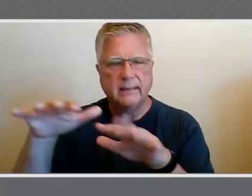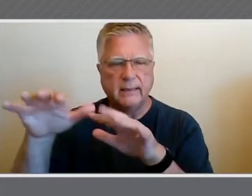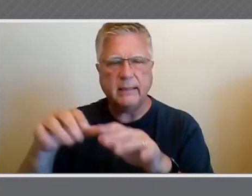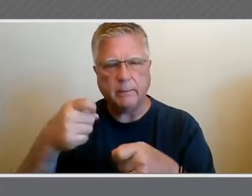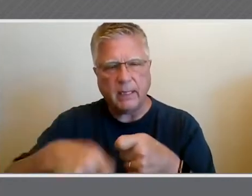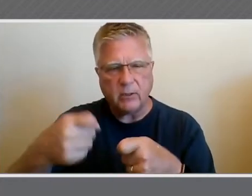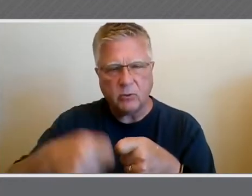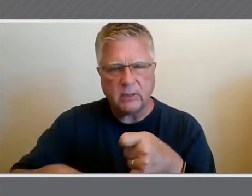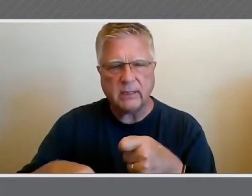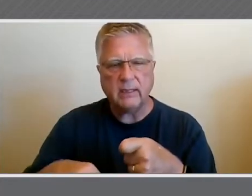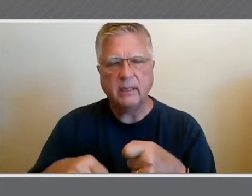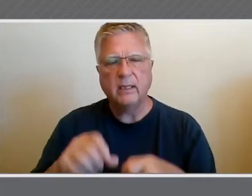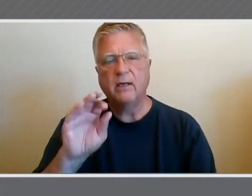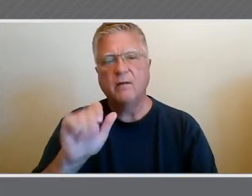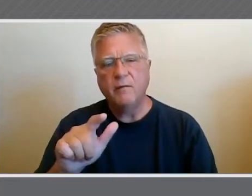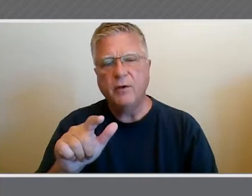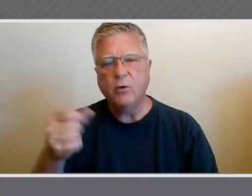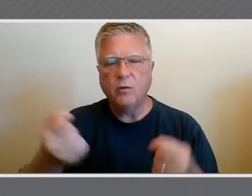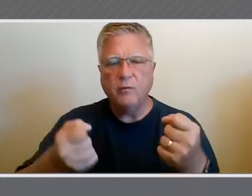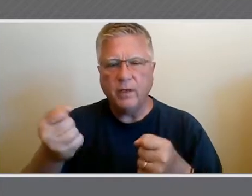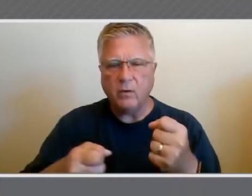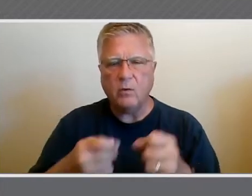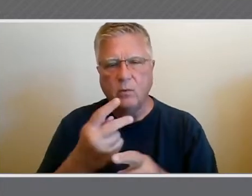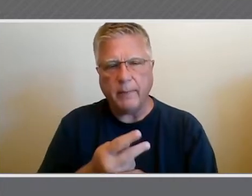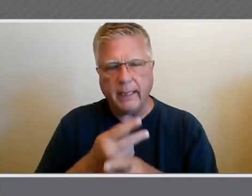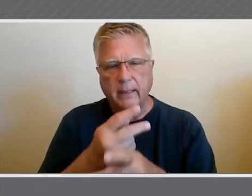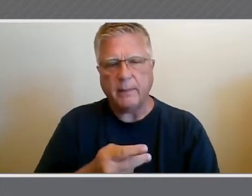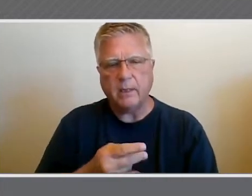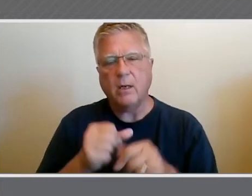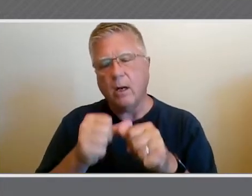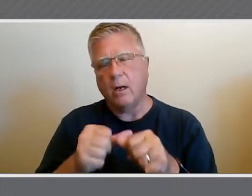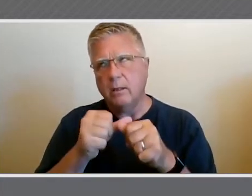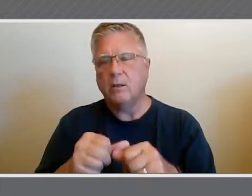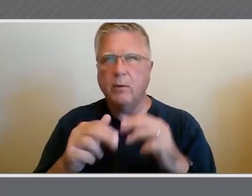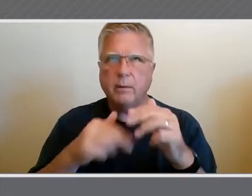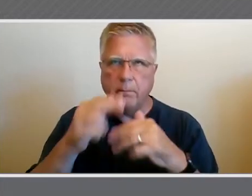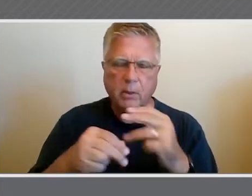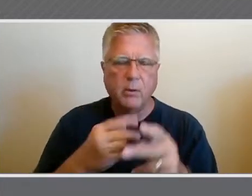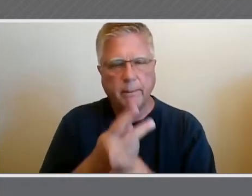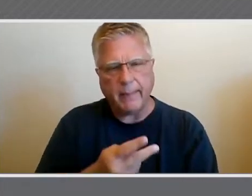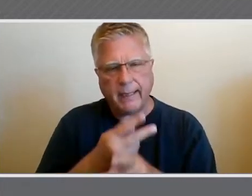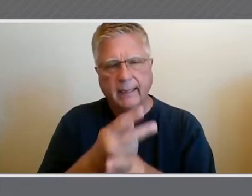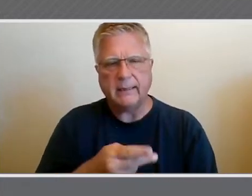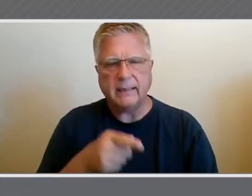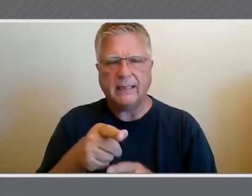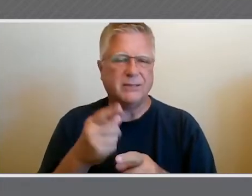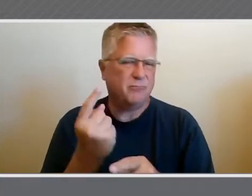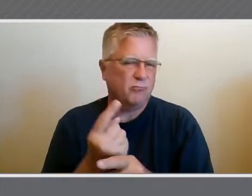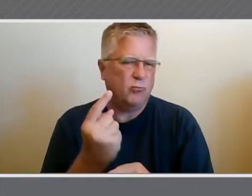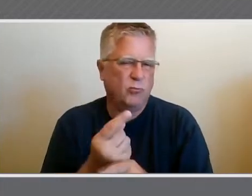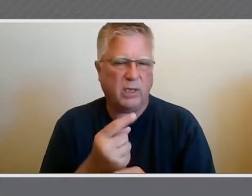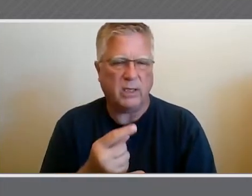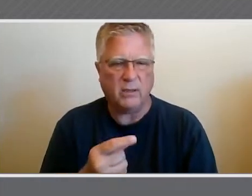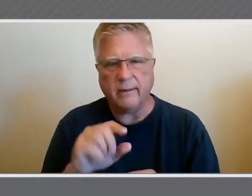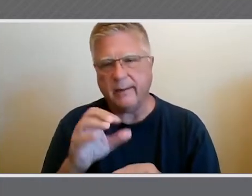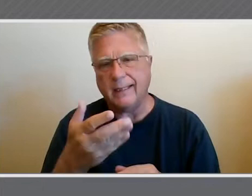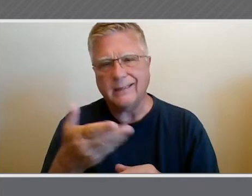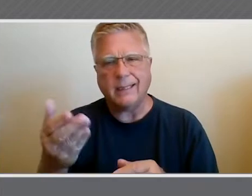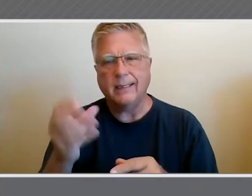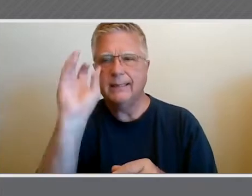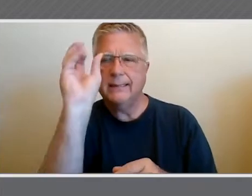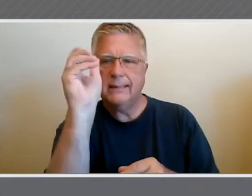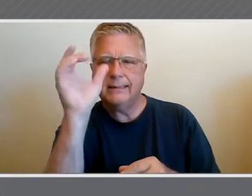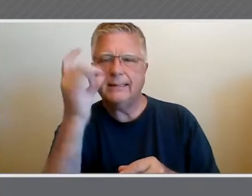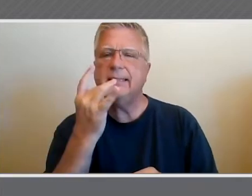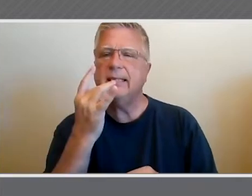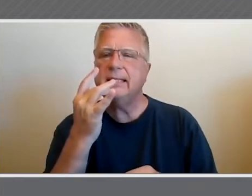and vehicle maintenance. Oops, I skipped ongoing building maintenance. So that's going to be your regular, changing light bulbs, making sure